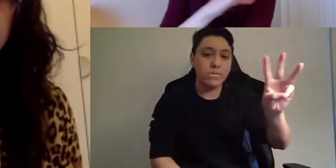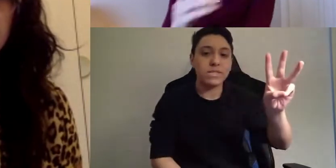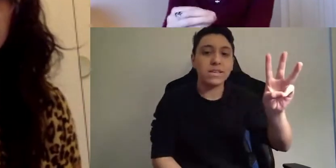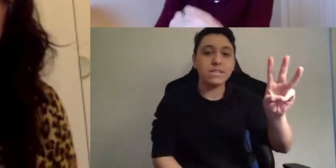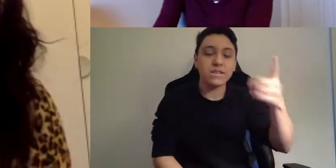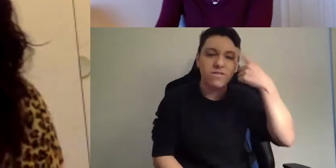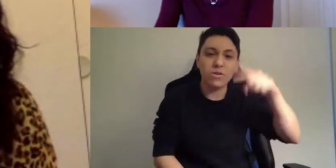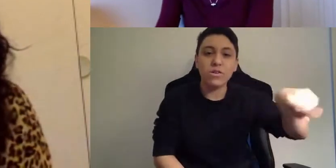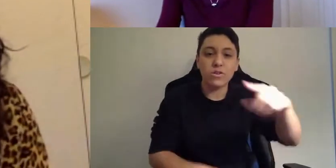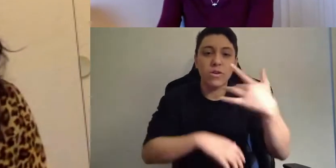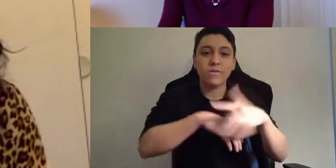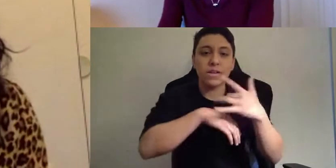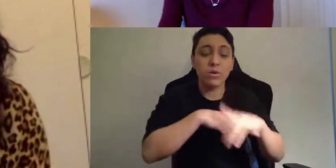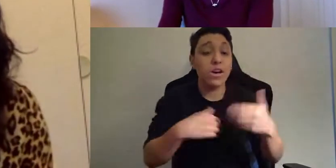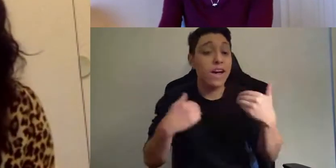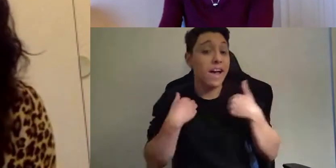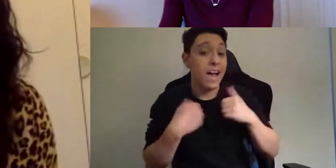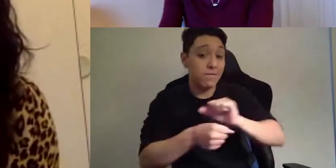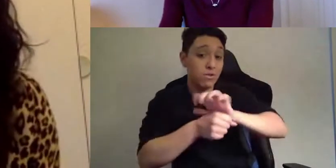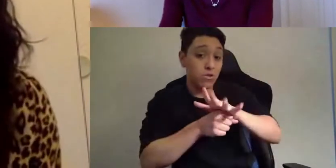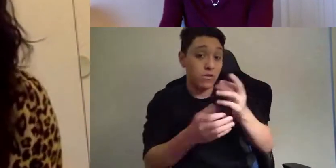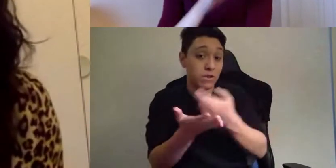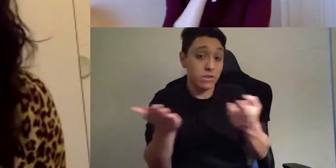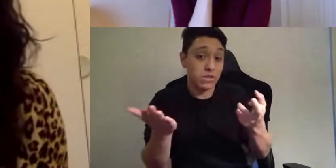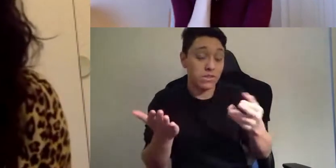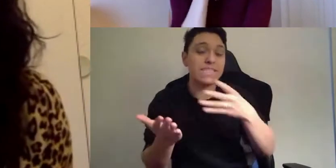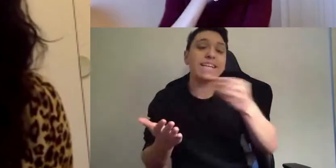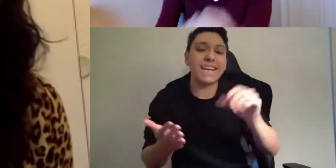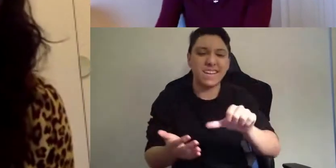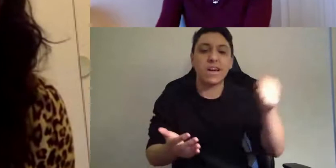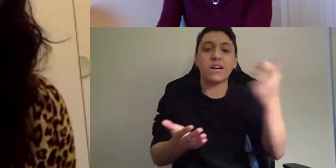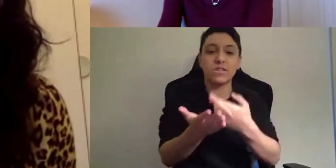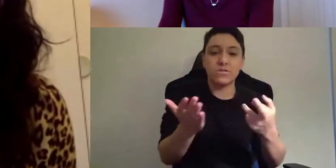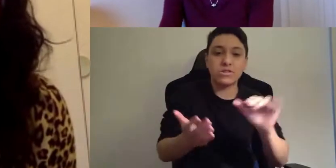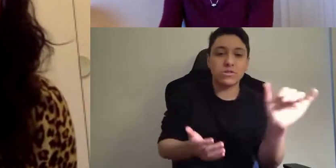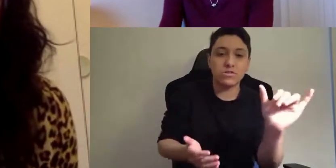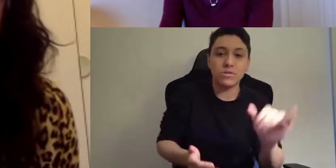they also have others. So I've put a link there for them as well.